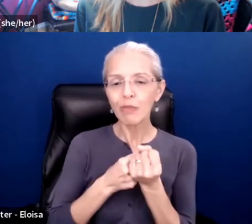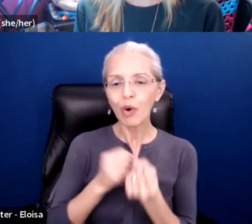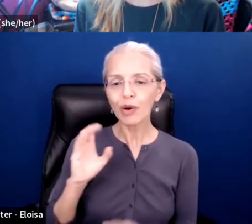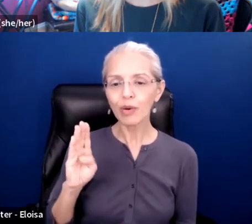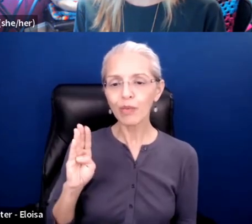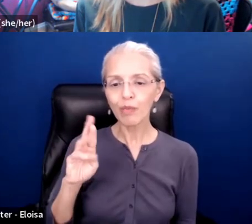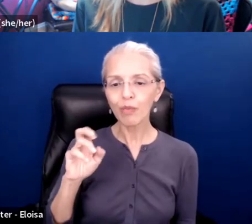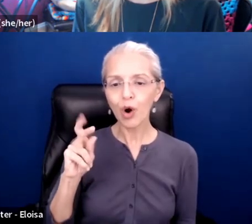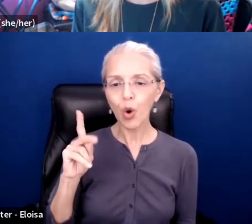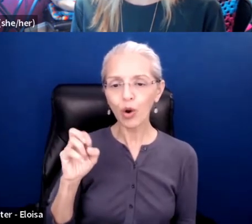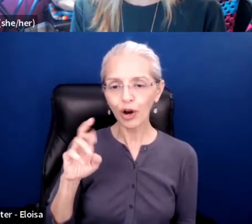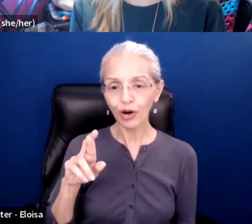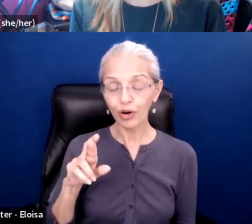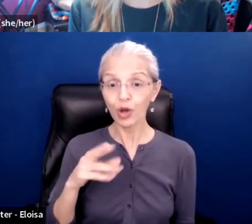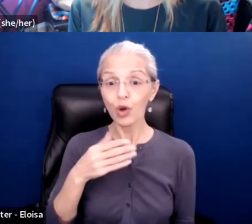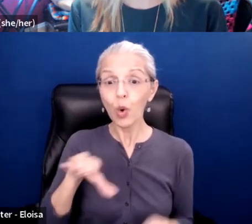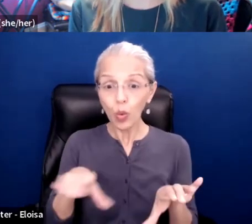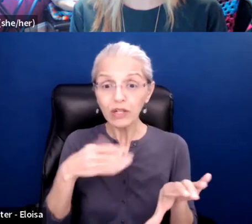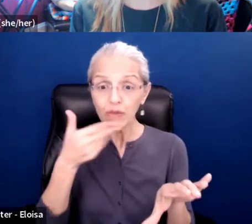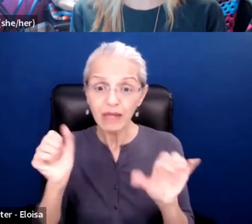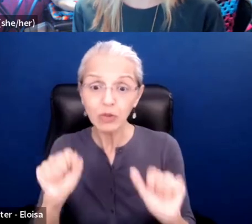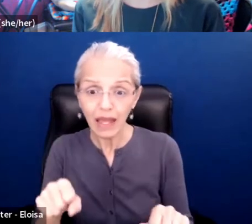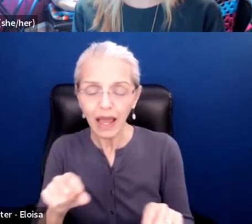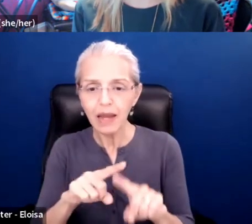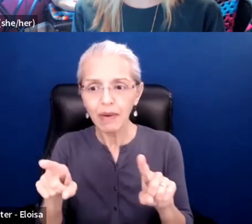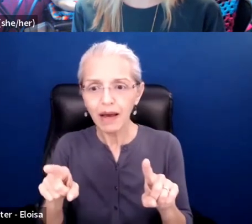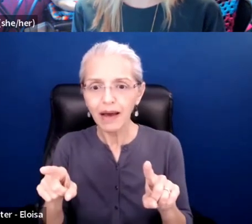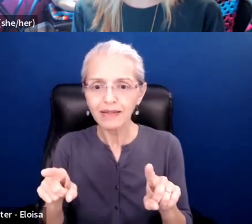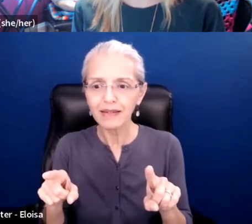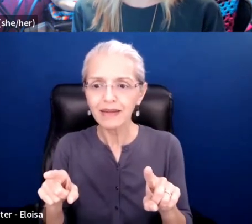but it's really, again, then you become, it's another